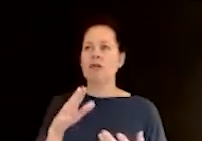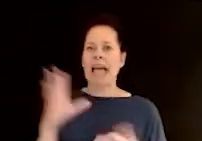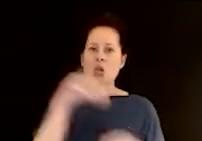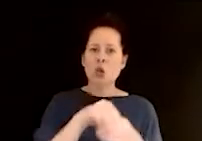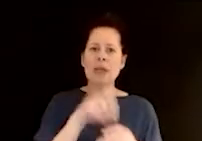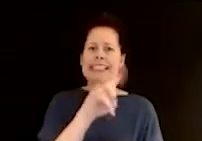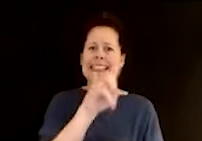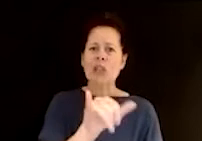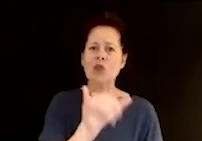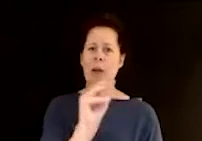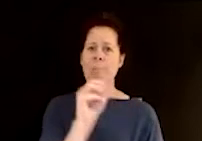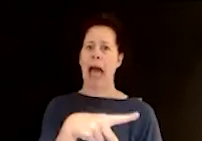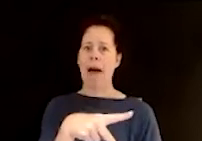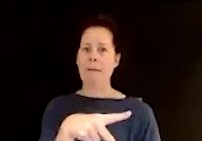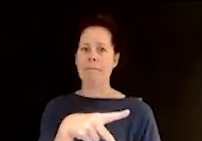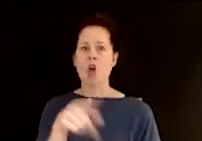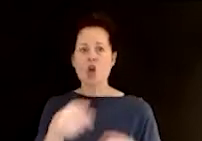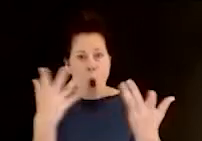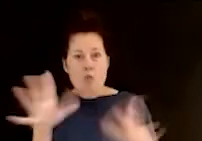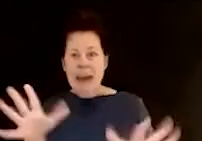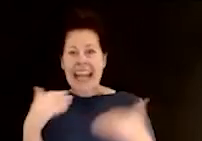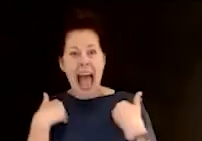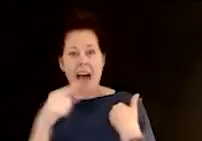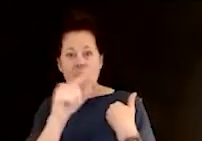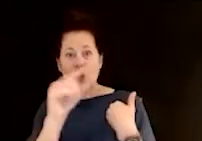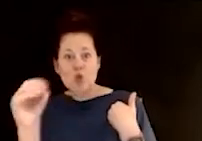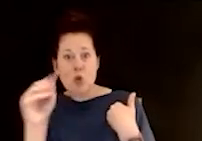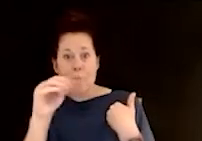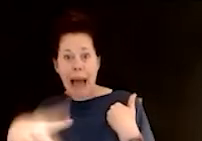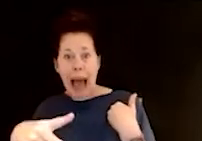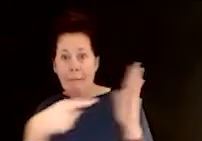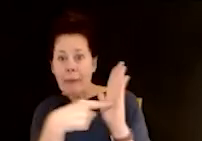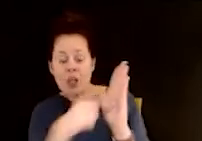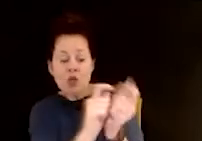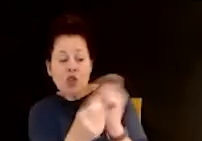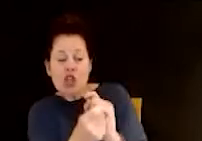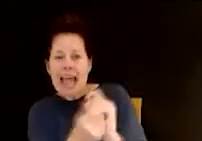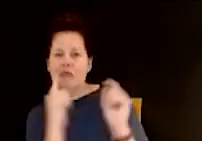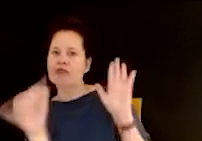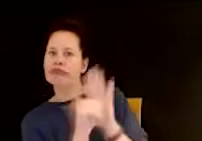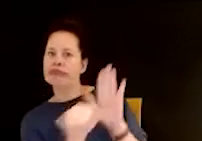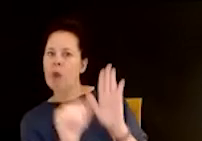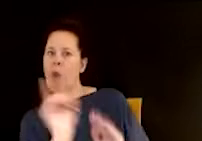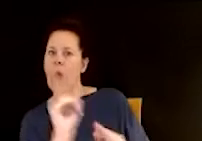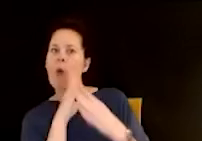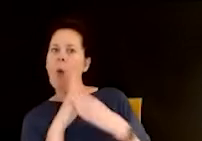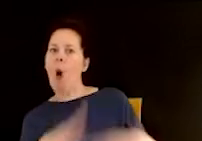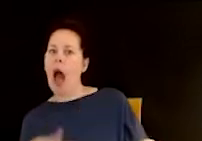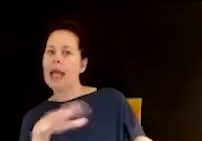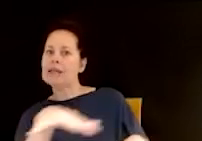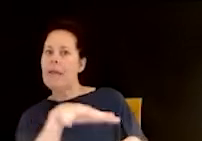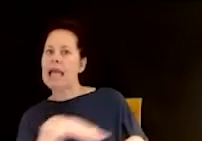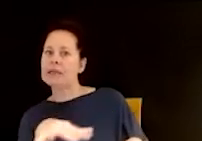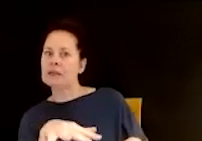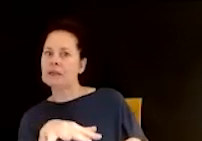an existing map, maybe change some elements that that there are quiet spaces, that you can